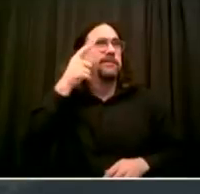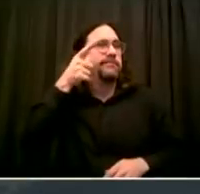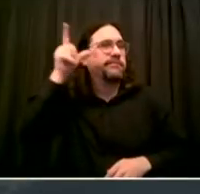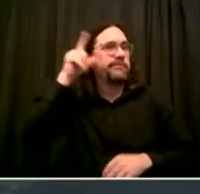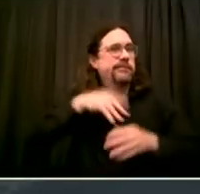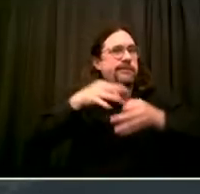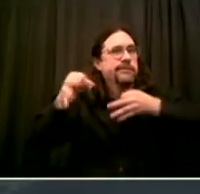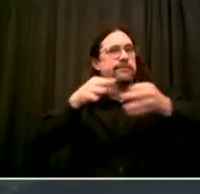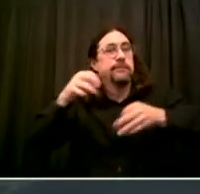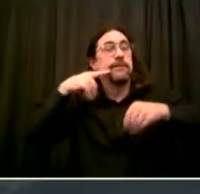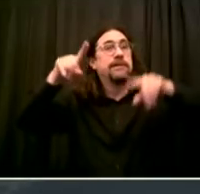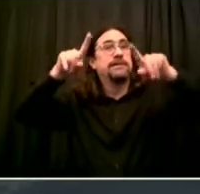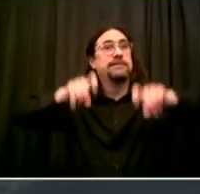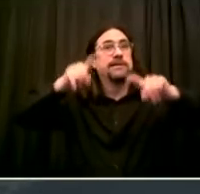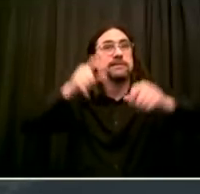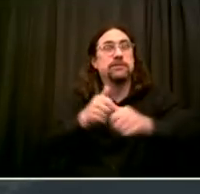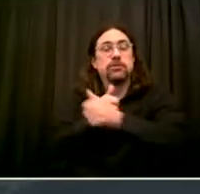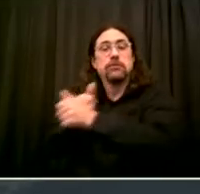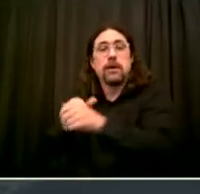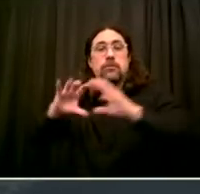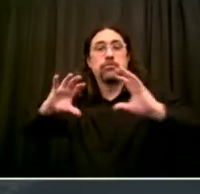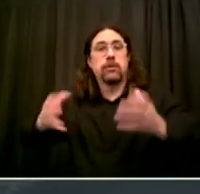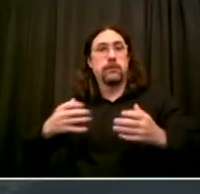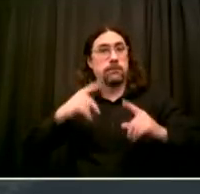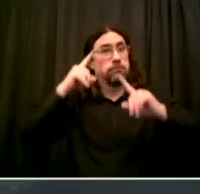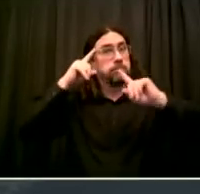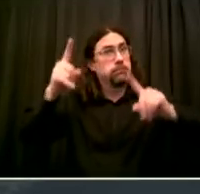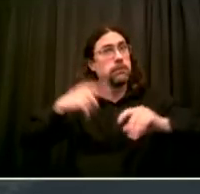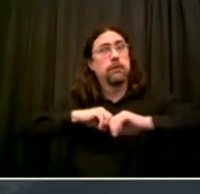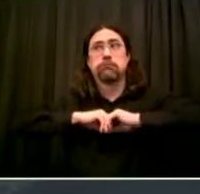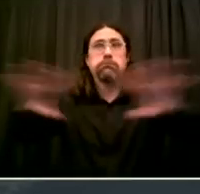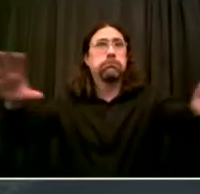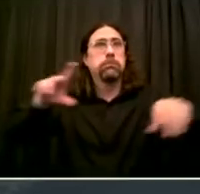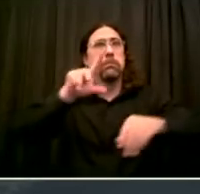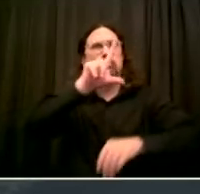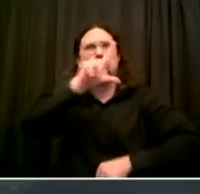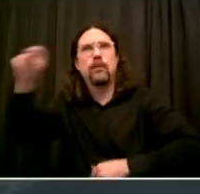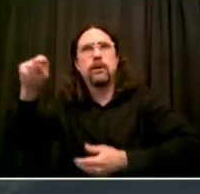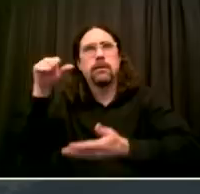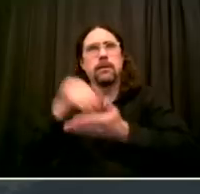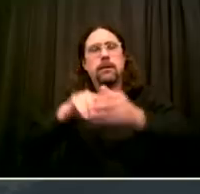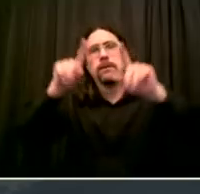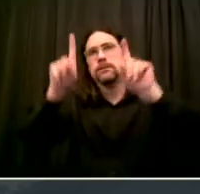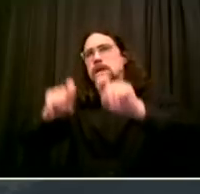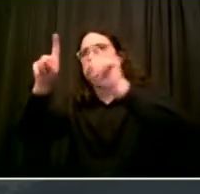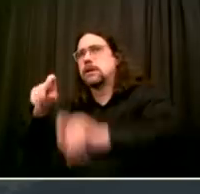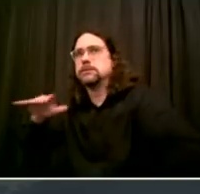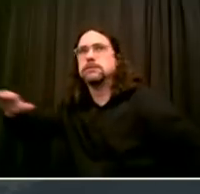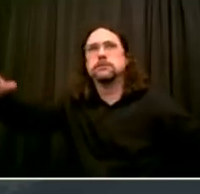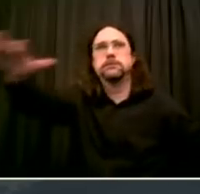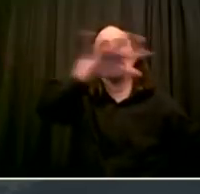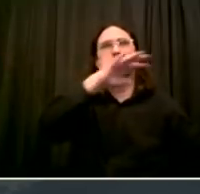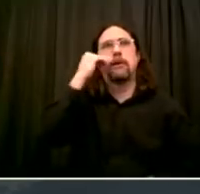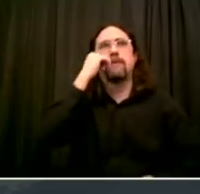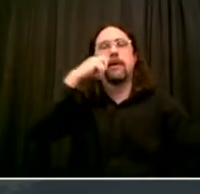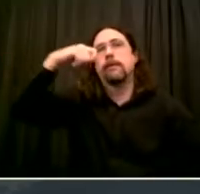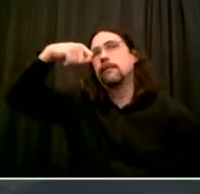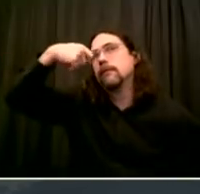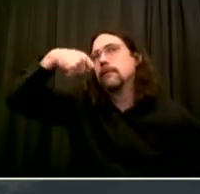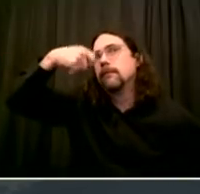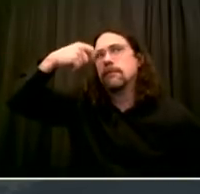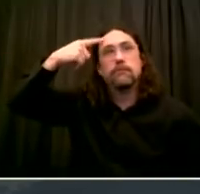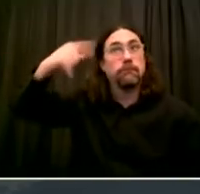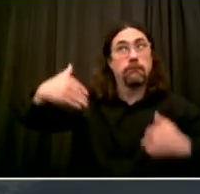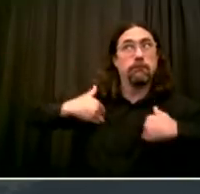In New York City, that was something that for months eluded us, being able to get to that basic level, 20,000 tests per day.